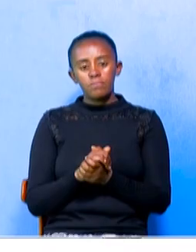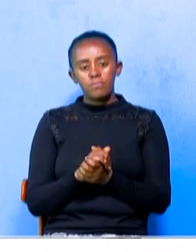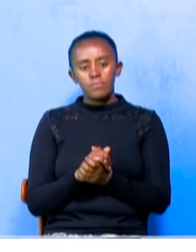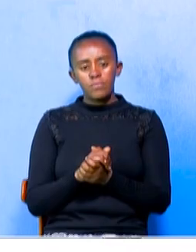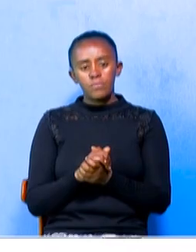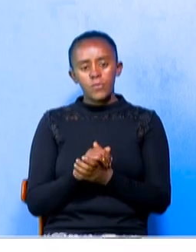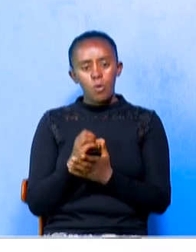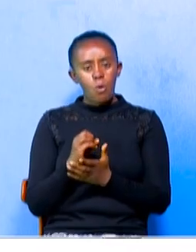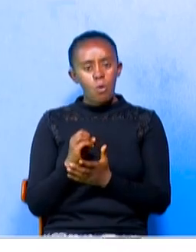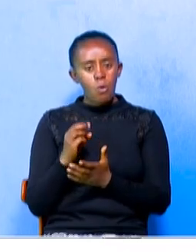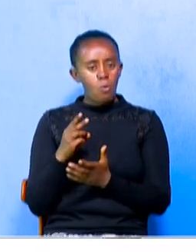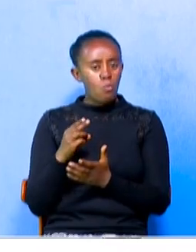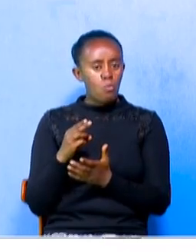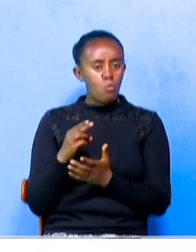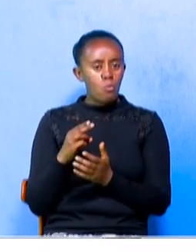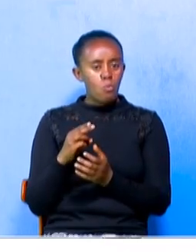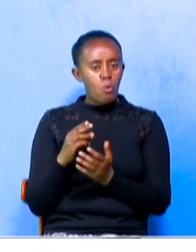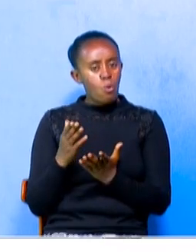Oh,